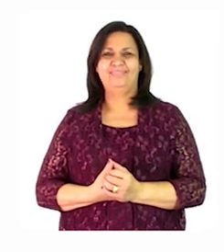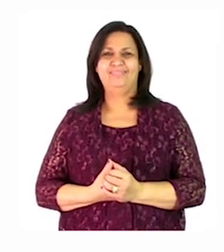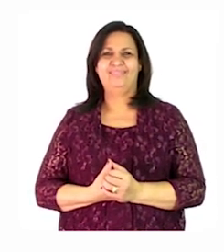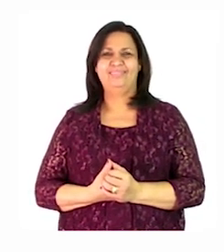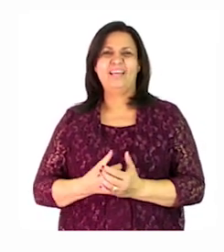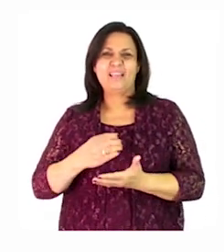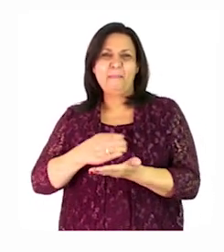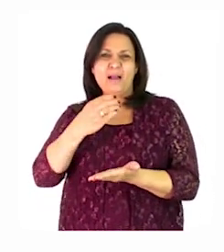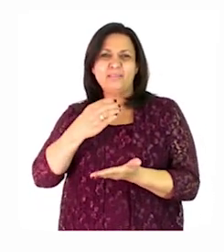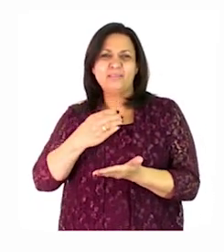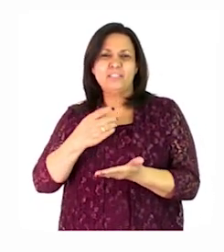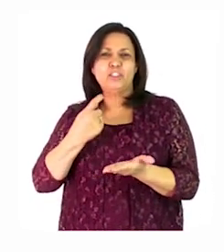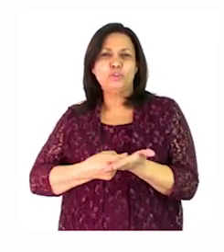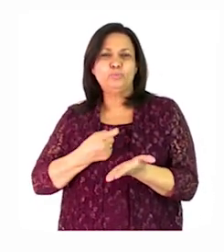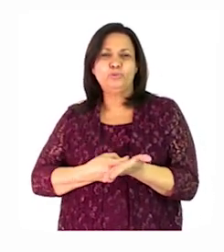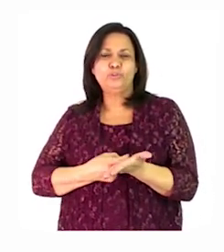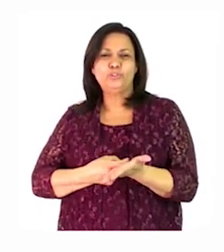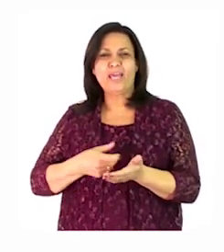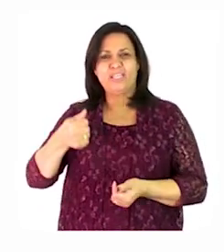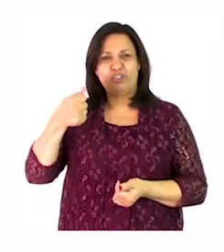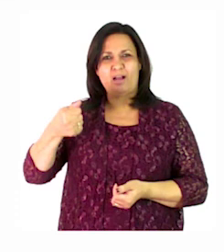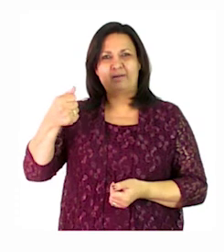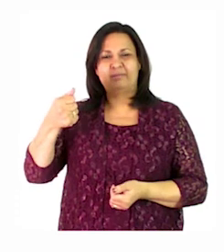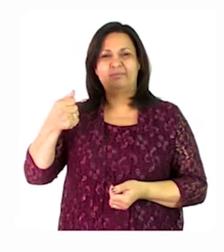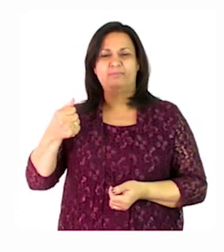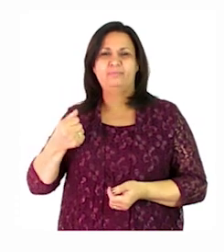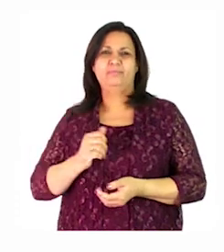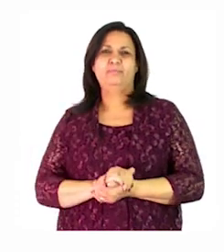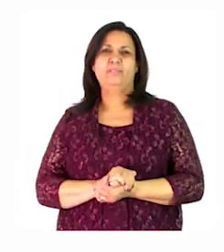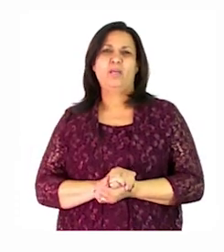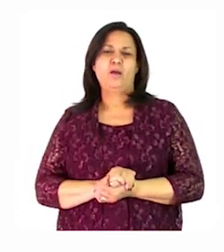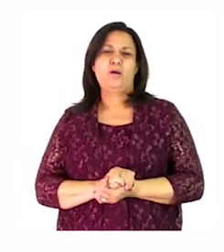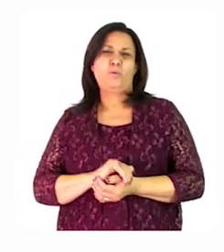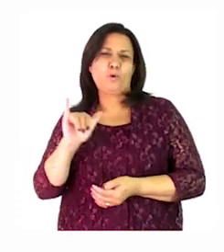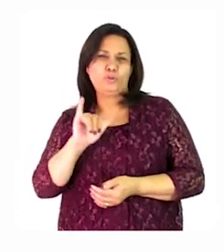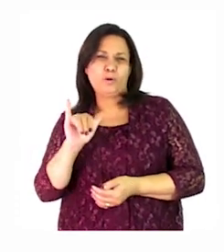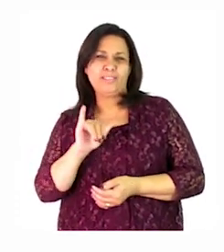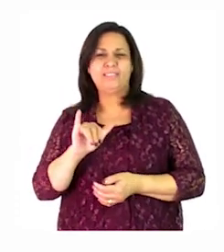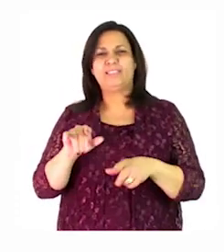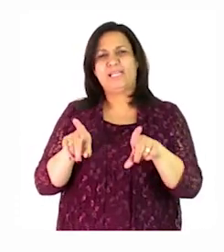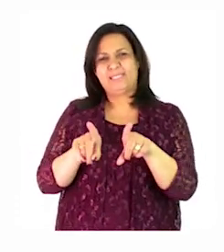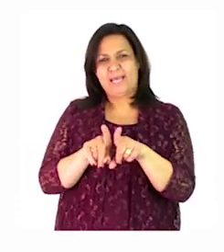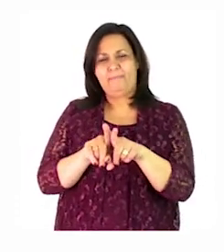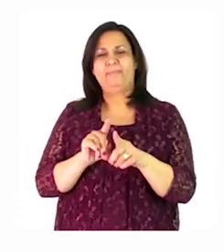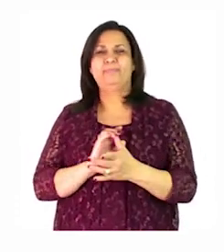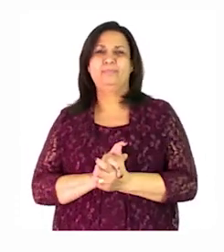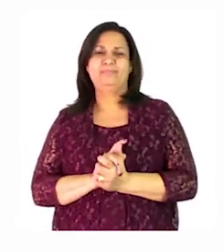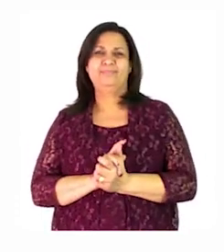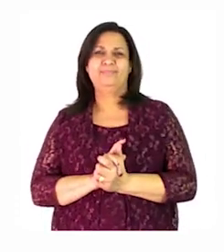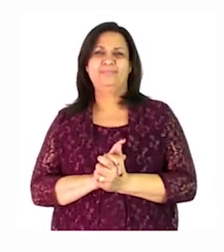spoons, and the jugs. Find which ones are the same.